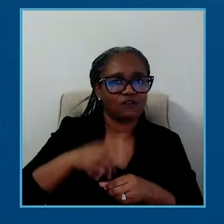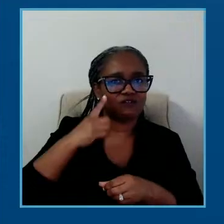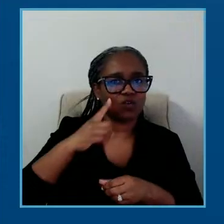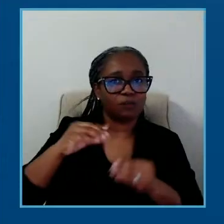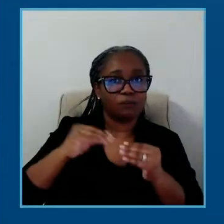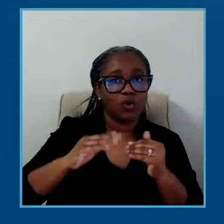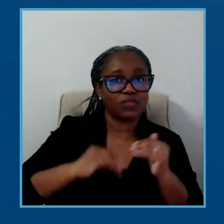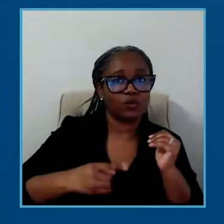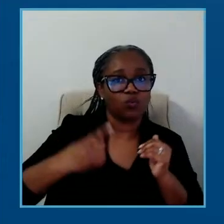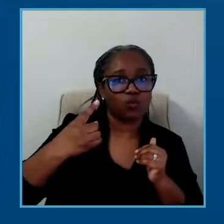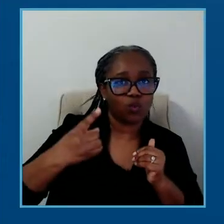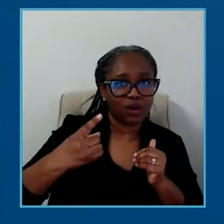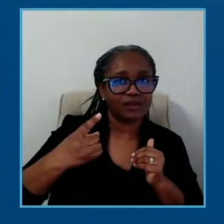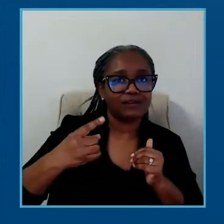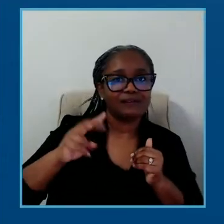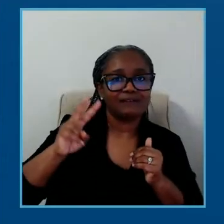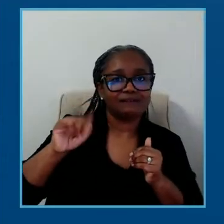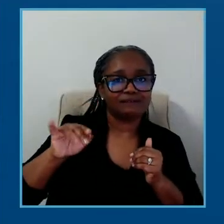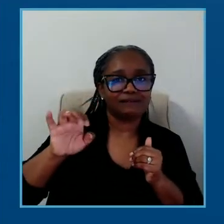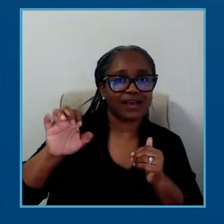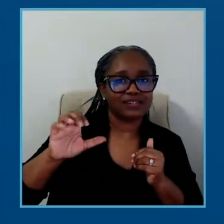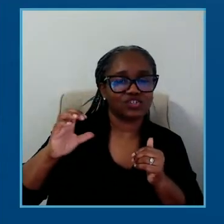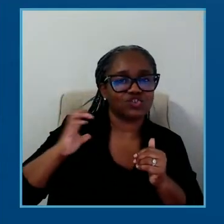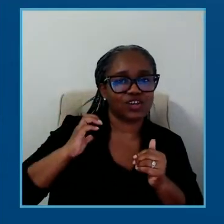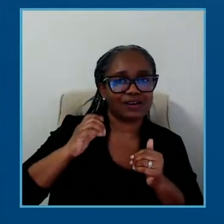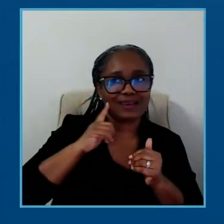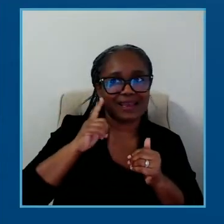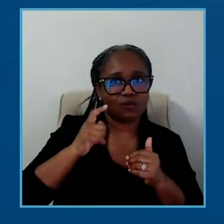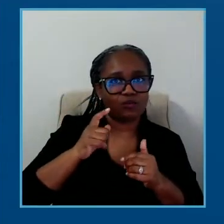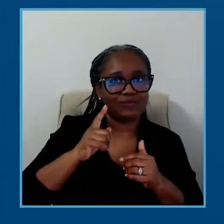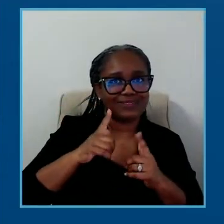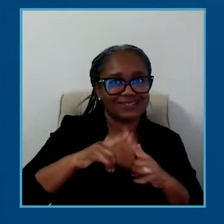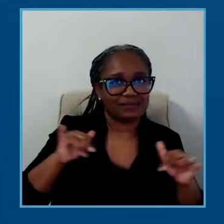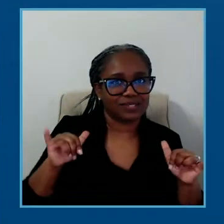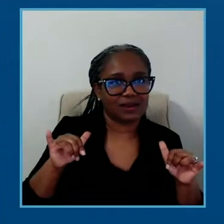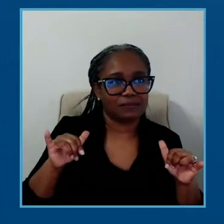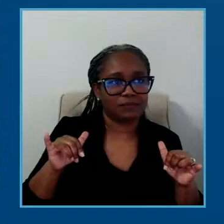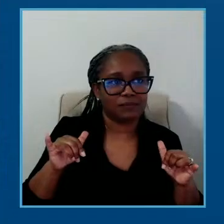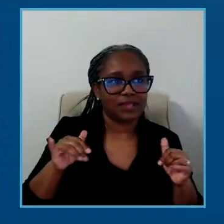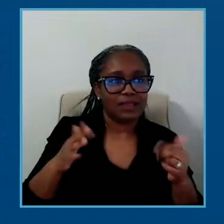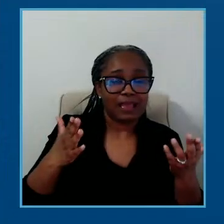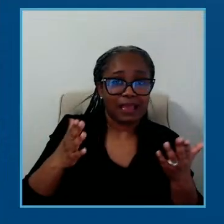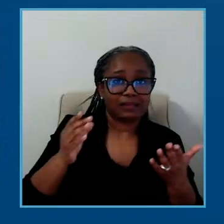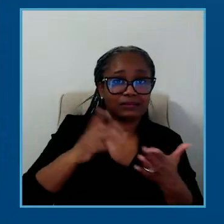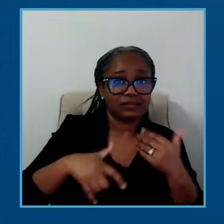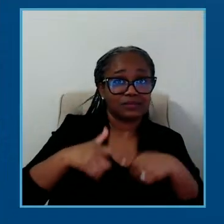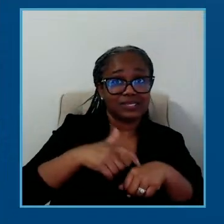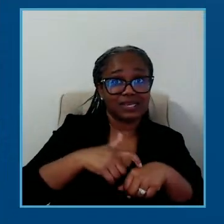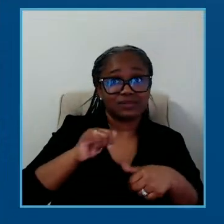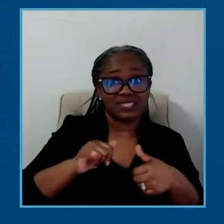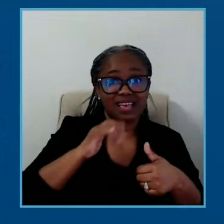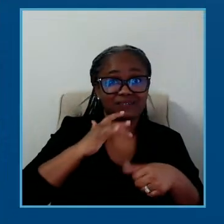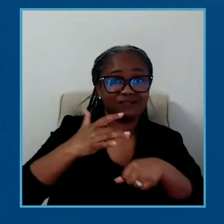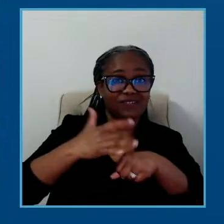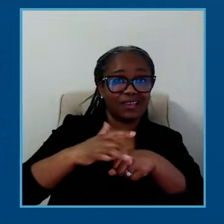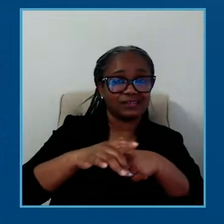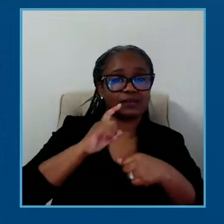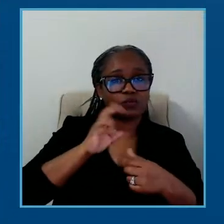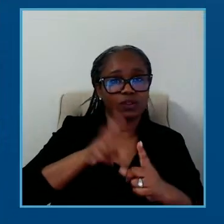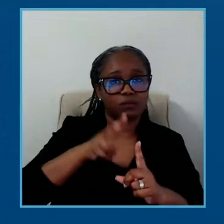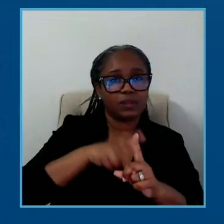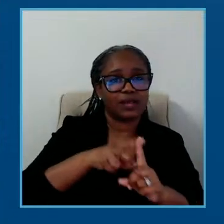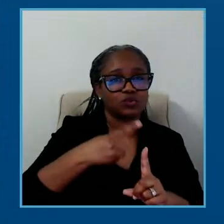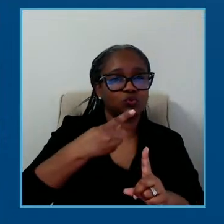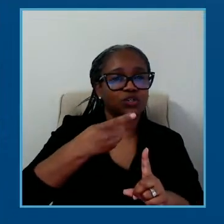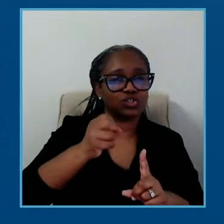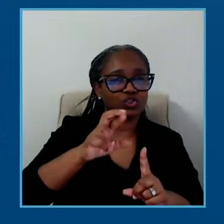divisions, some of those slots may need to be designated for one specific gender or the other. So the general Roberts